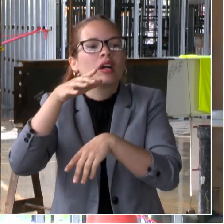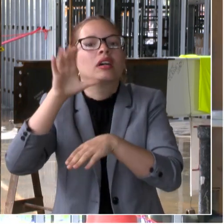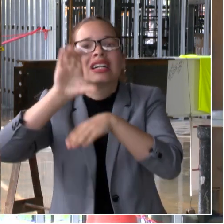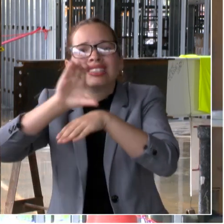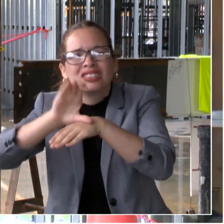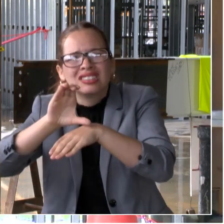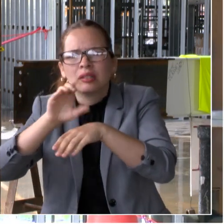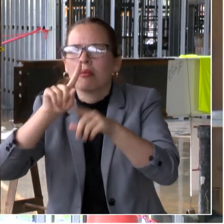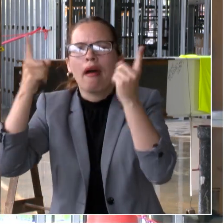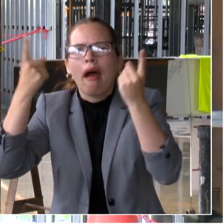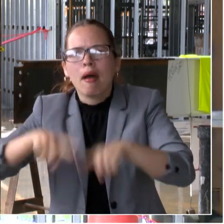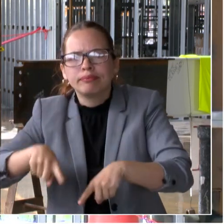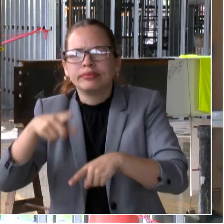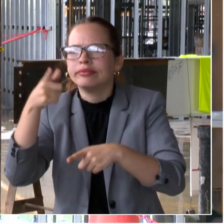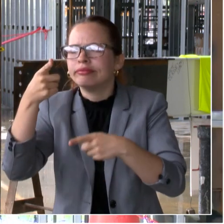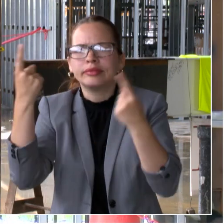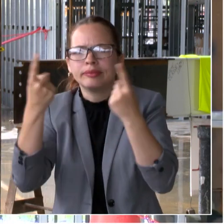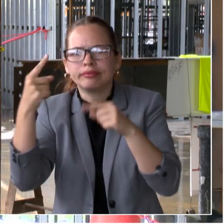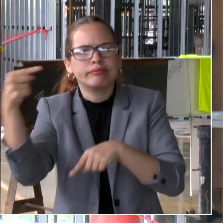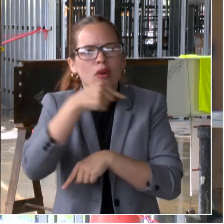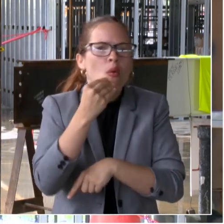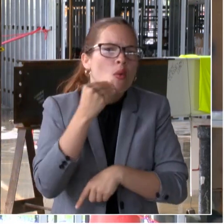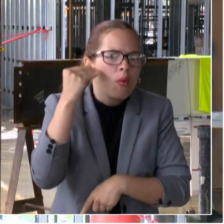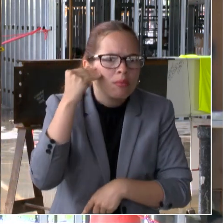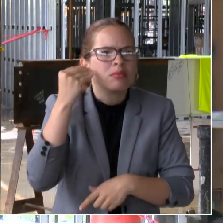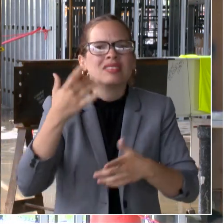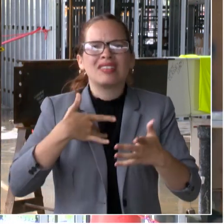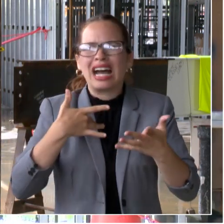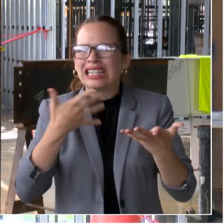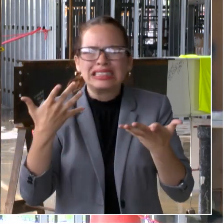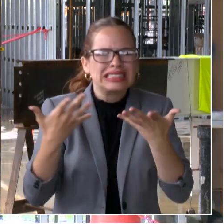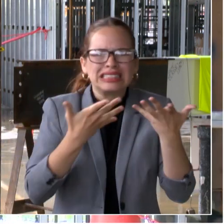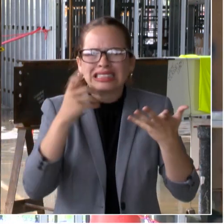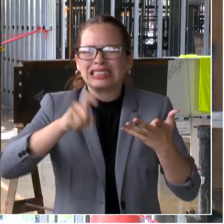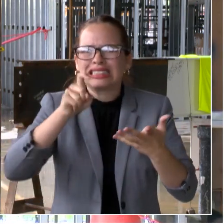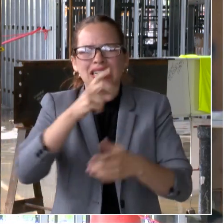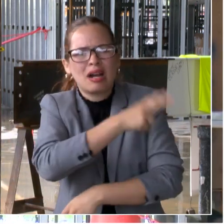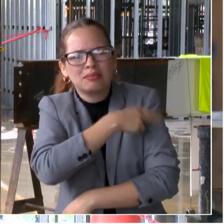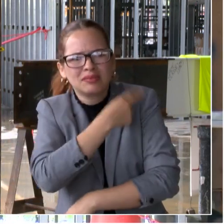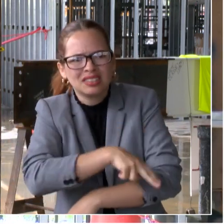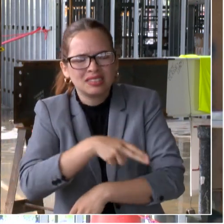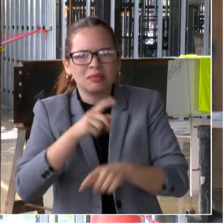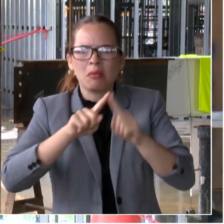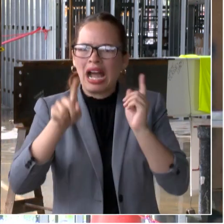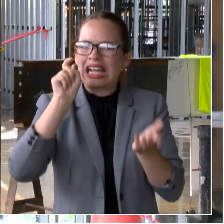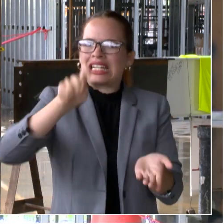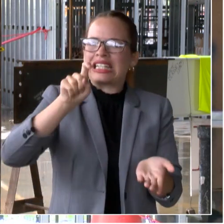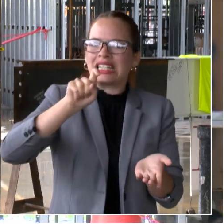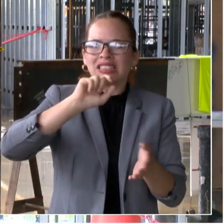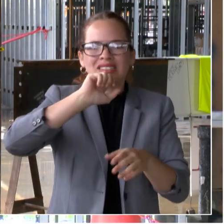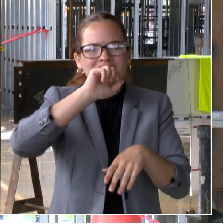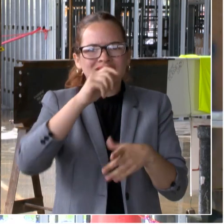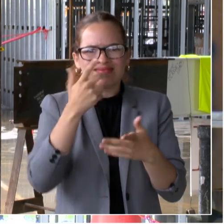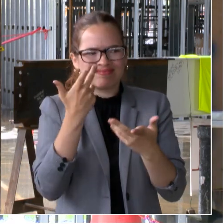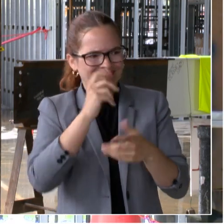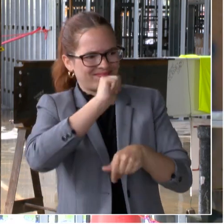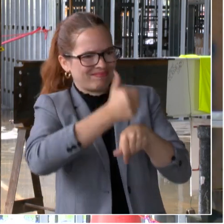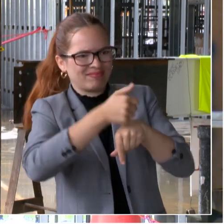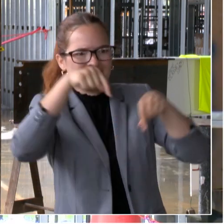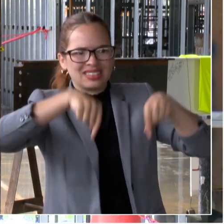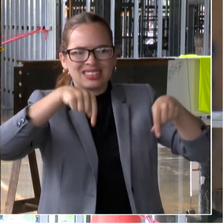Greater Southeast Hospital, and they figured out the issue but could do no more at that facility. My son was transported across the city in